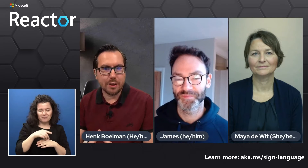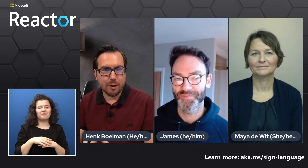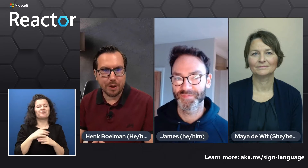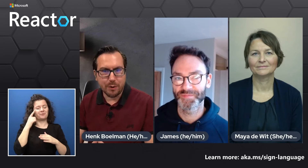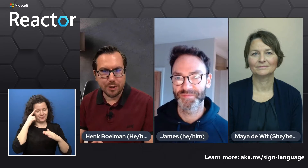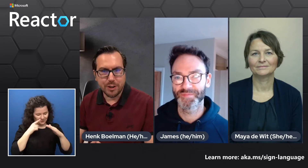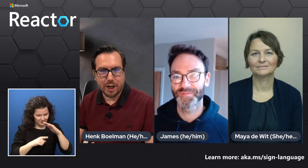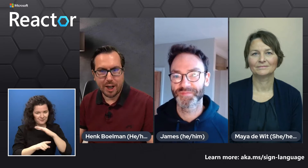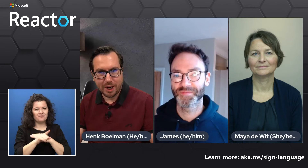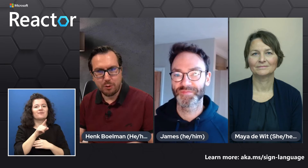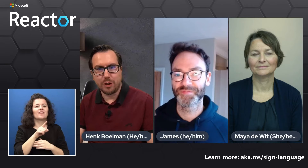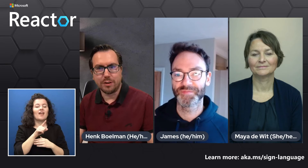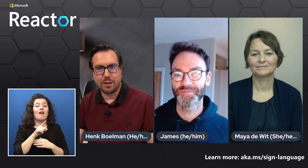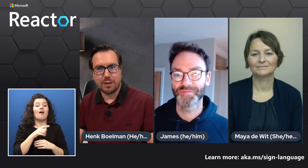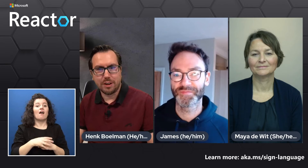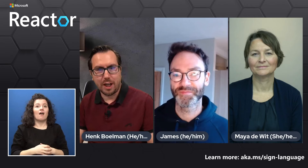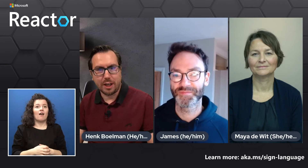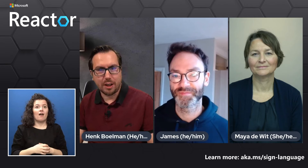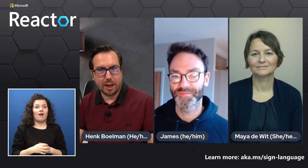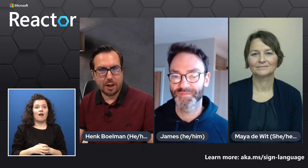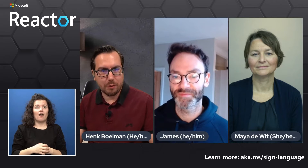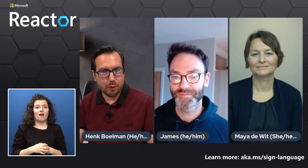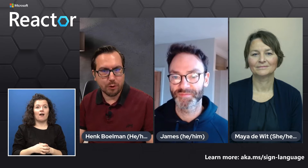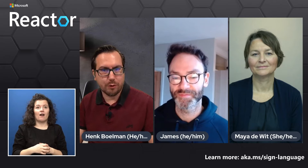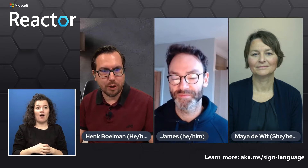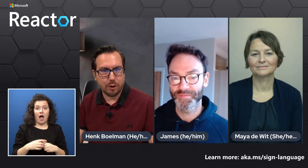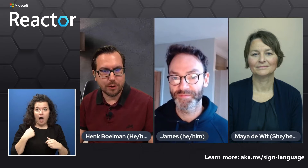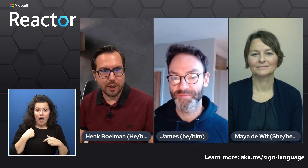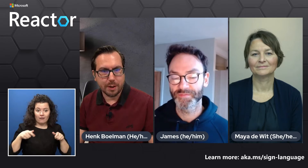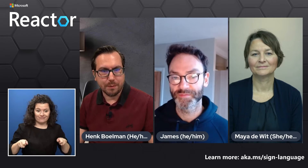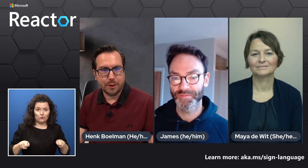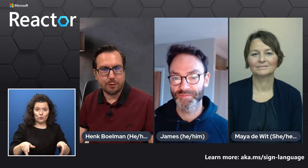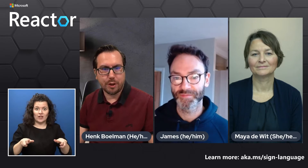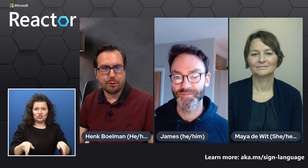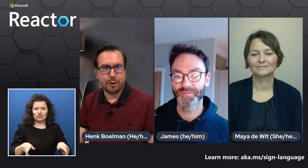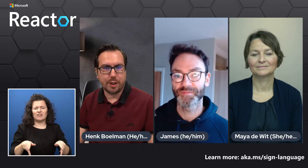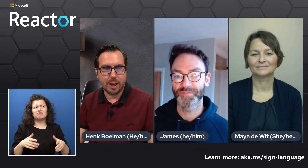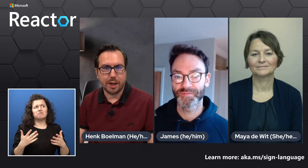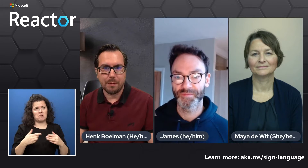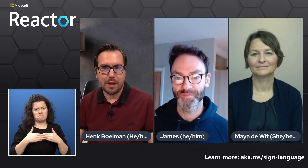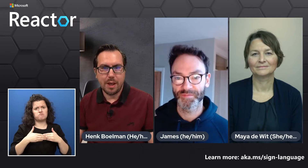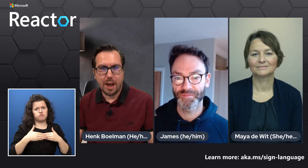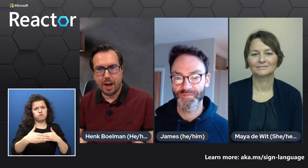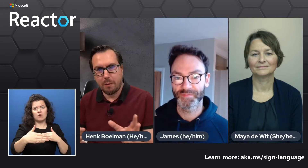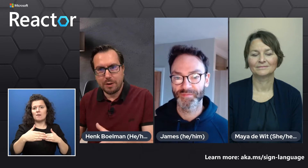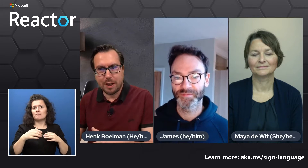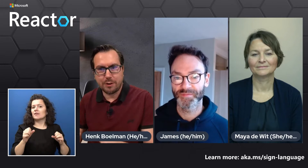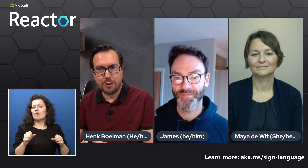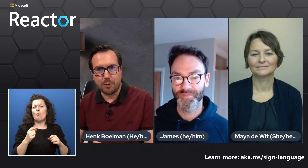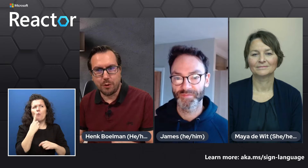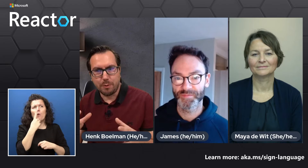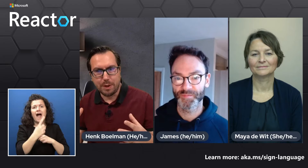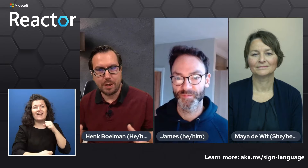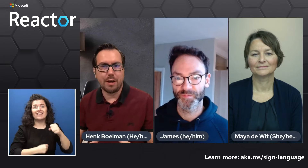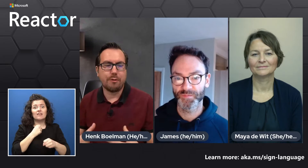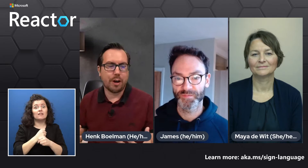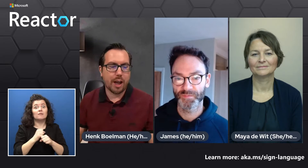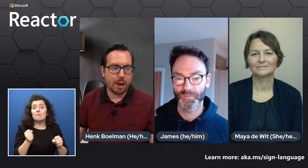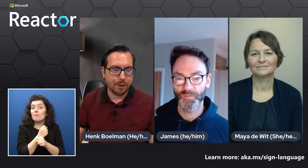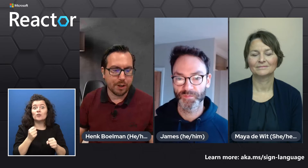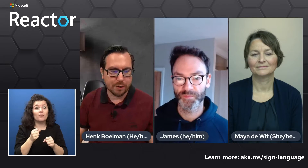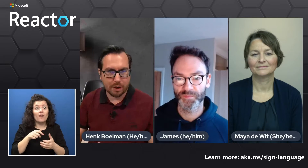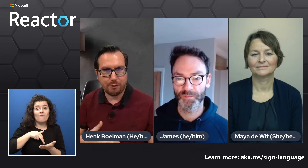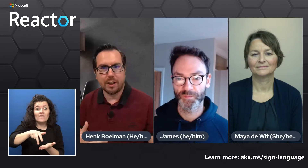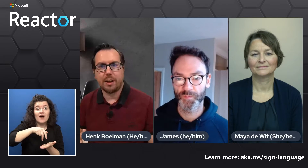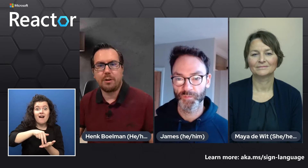I ended up in a wheelchair and I couldn't like walk for a long time, for a year. And I went back to school, me being very